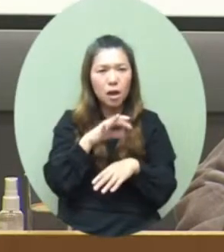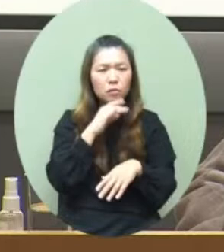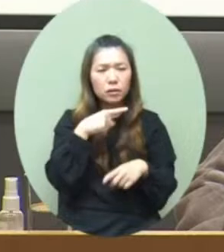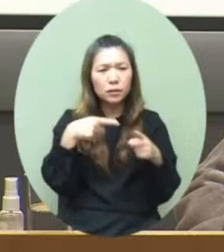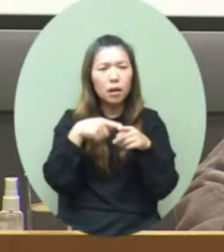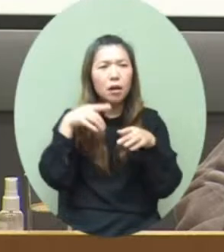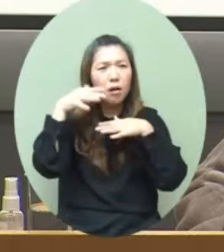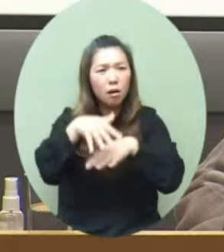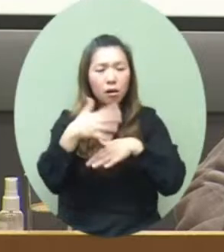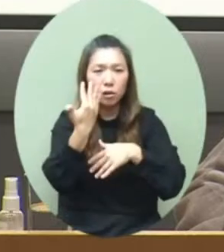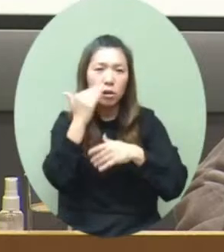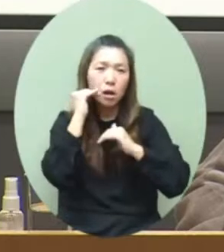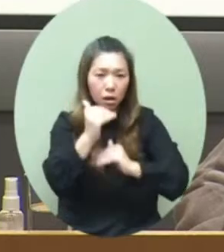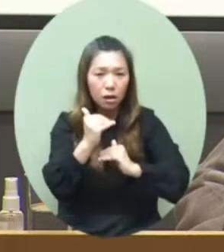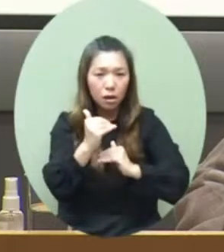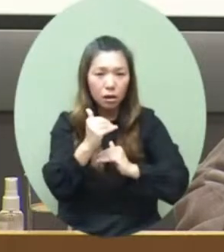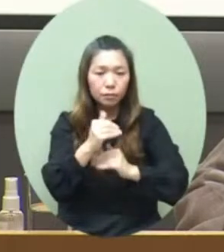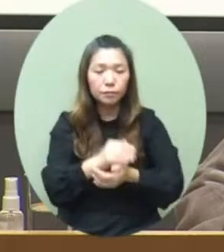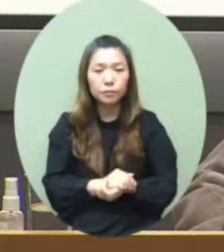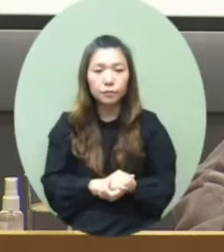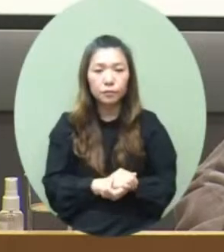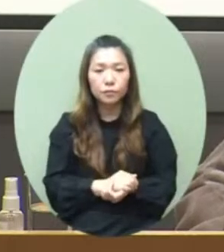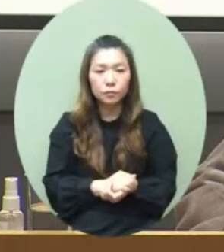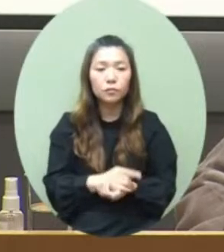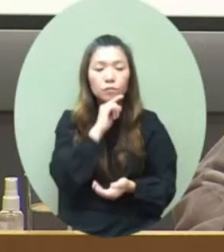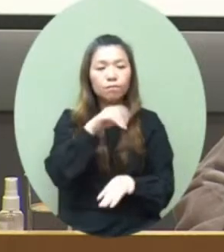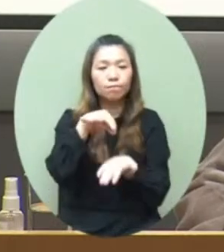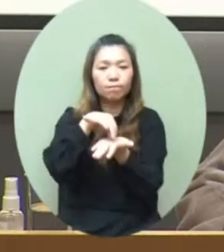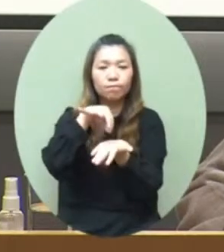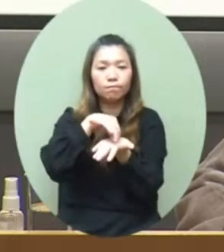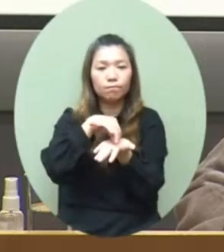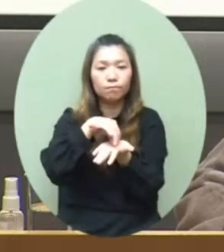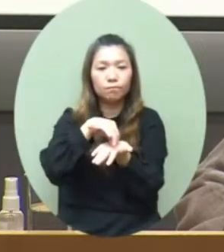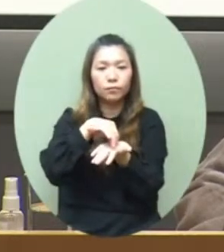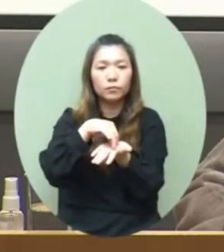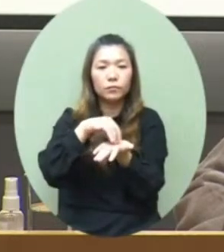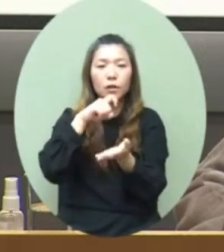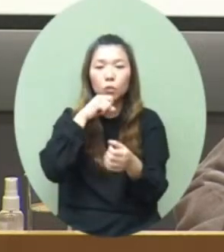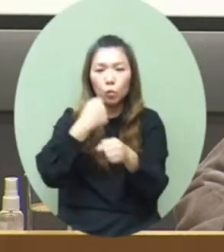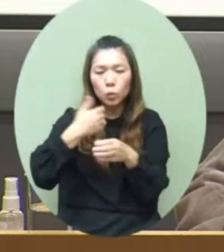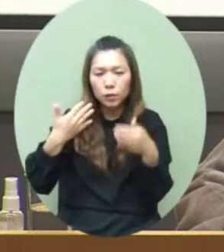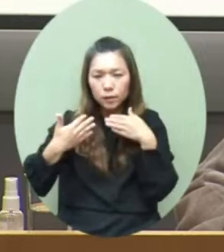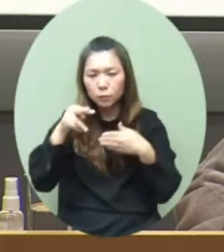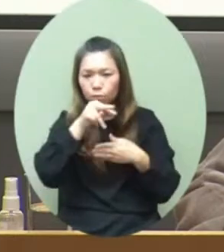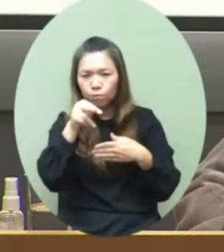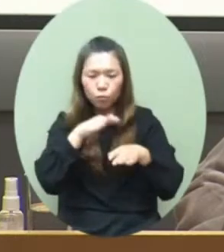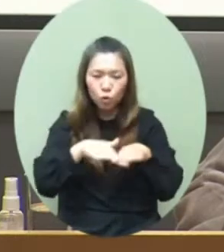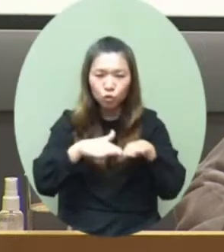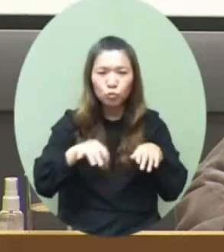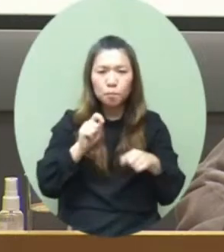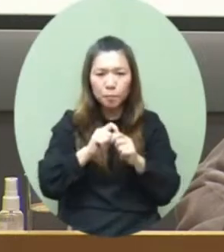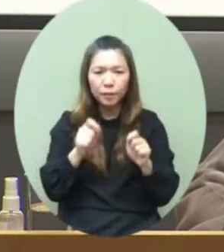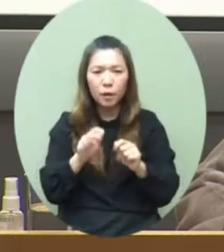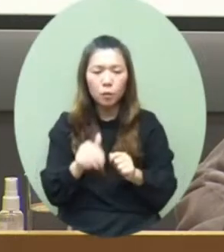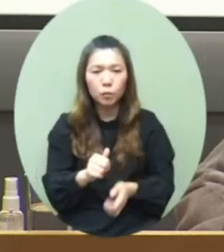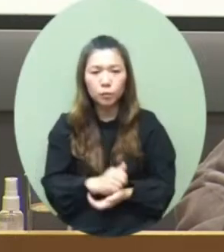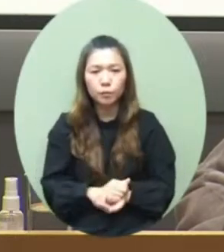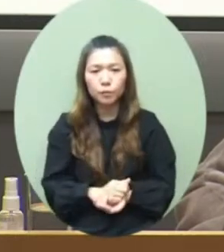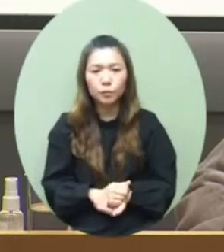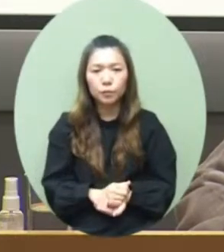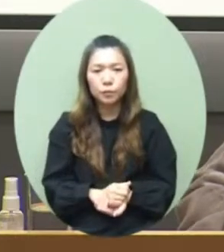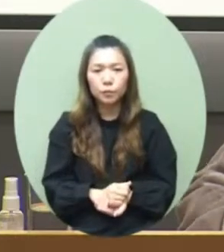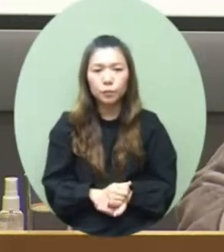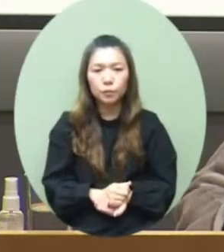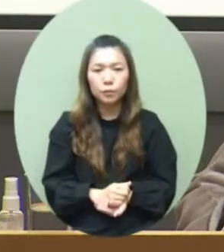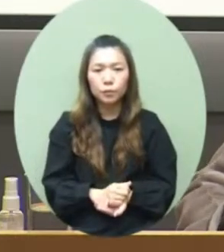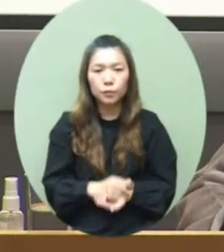in advance for admission. About crowd control, now at the venues, our